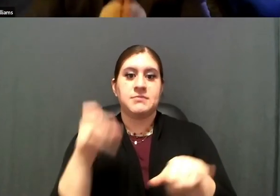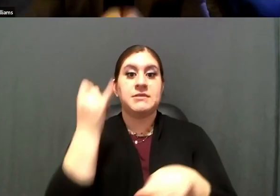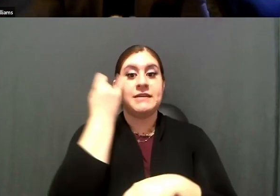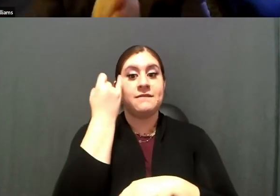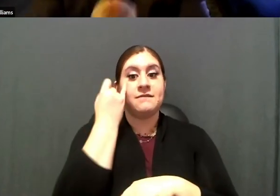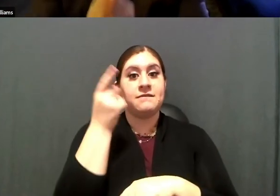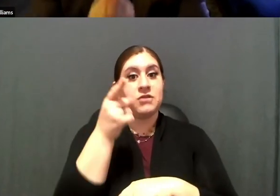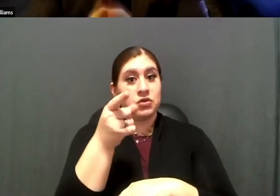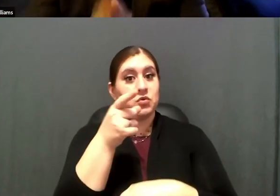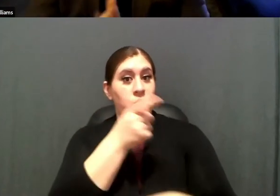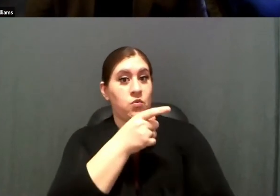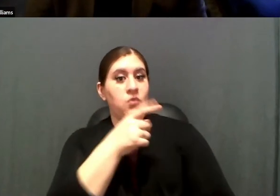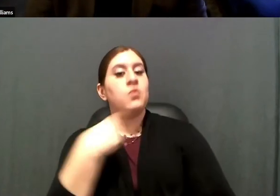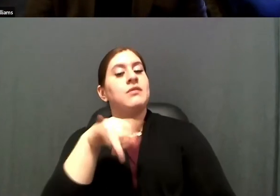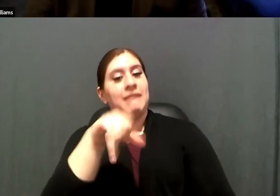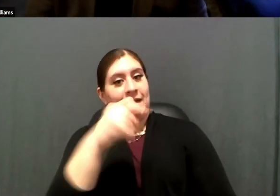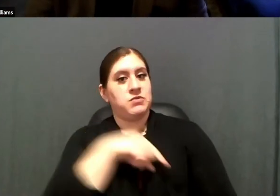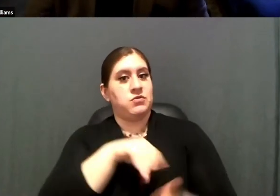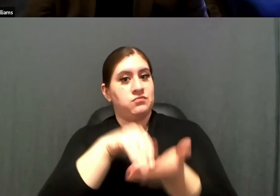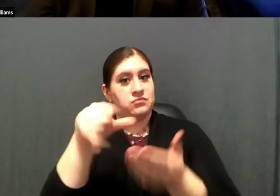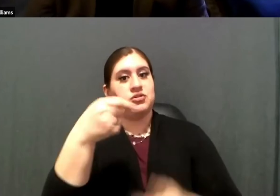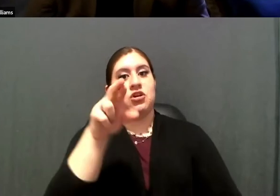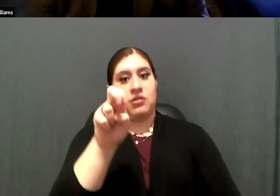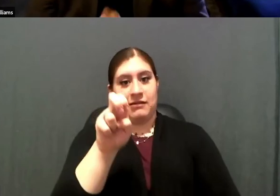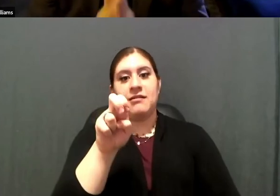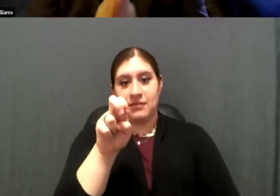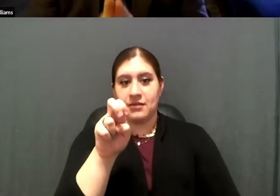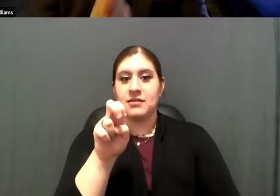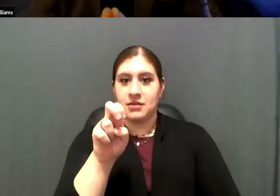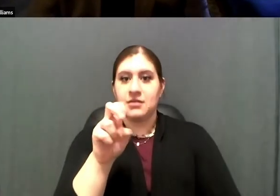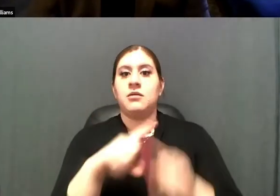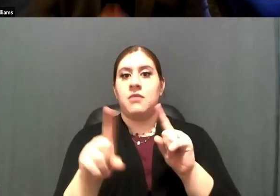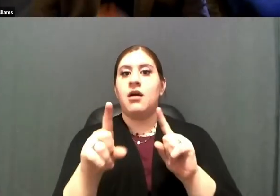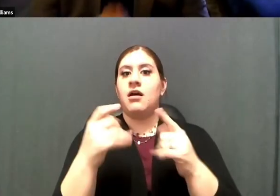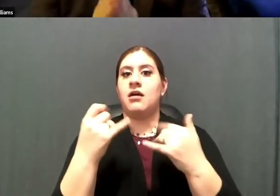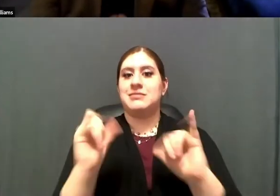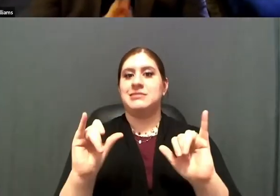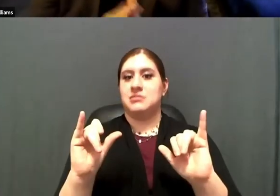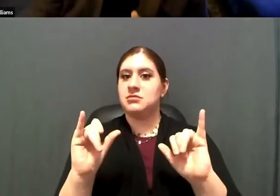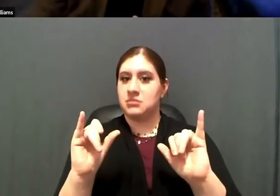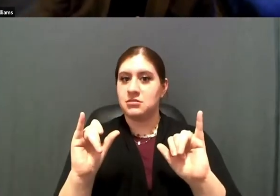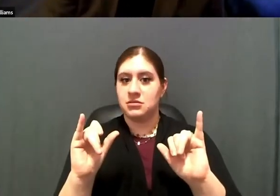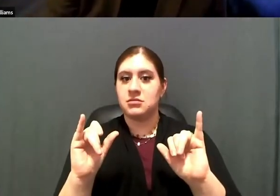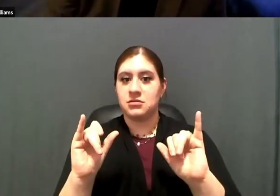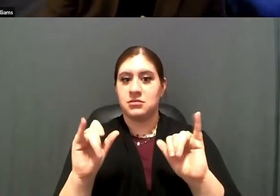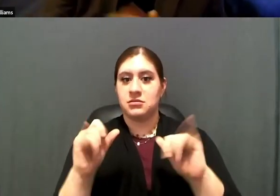If you meet, yes, we're waiving the GRE along with that lines, but it still stands the same along with